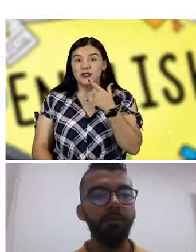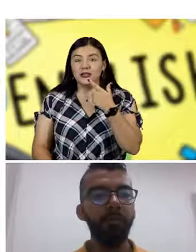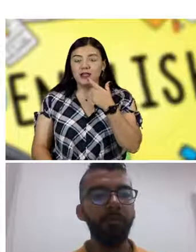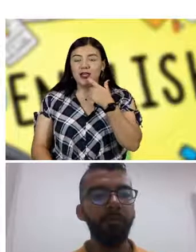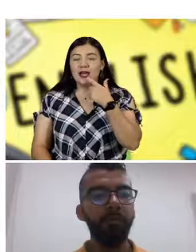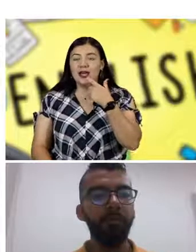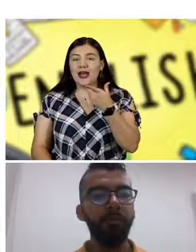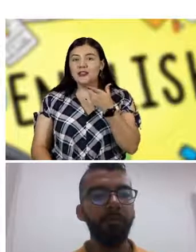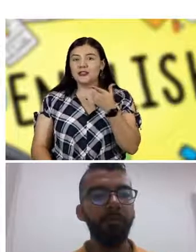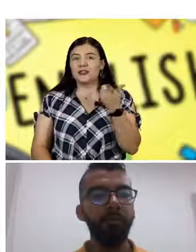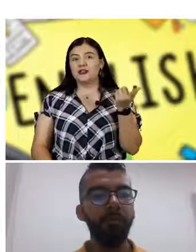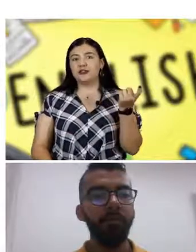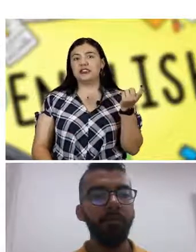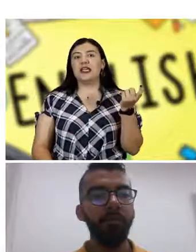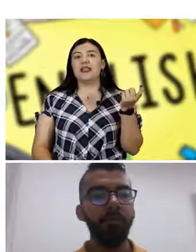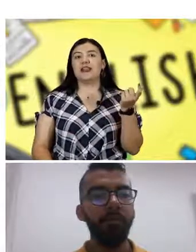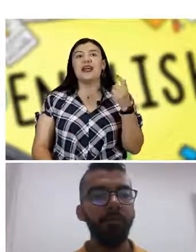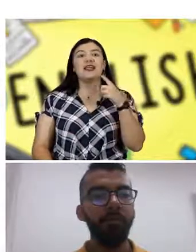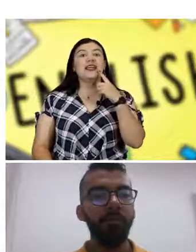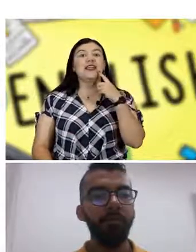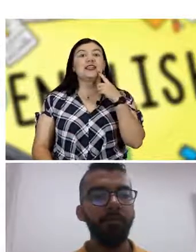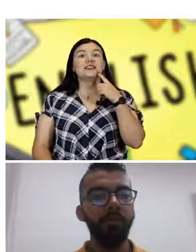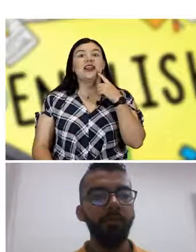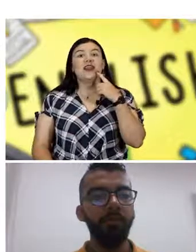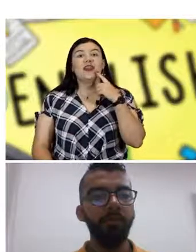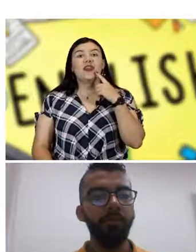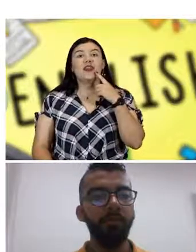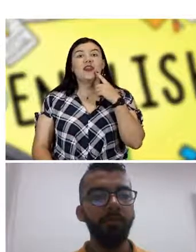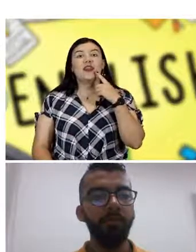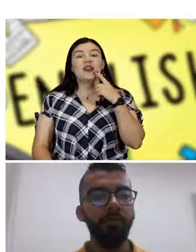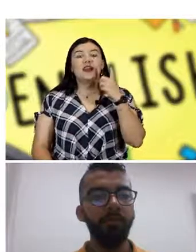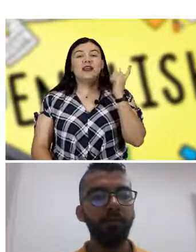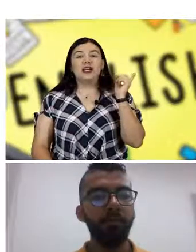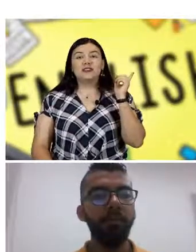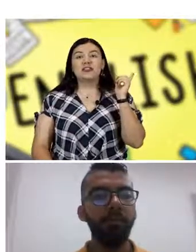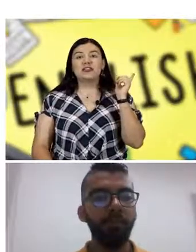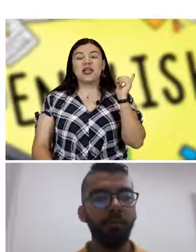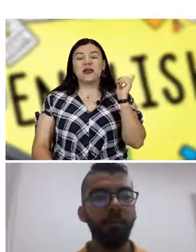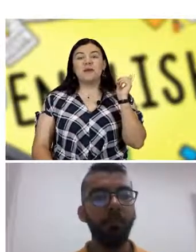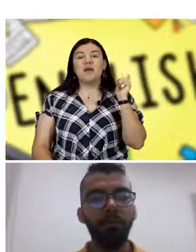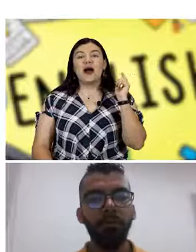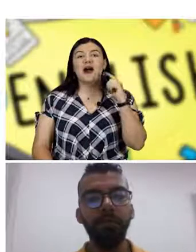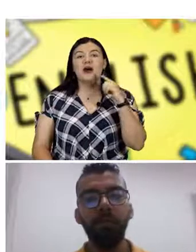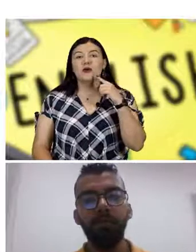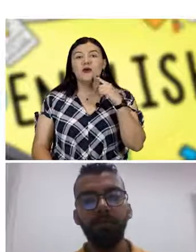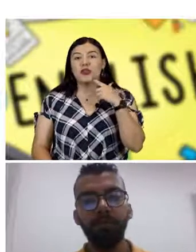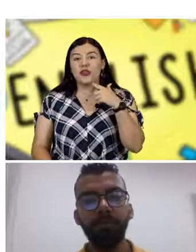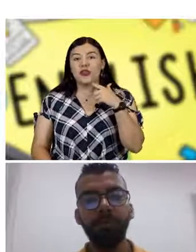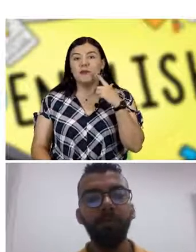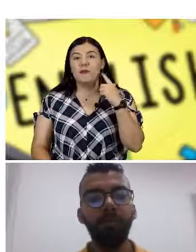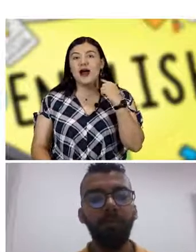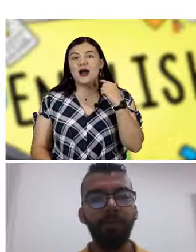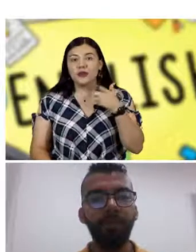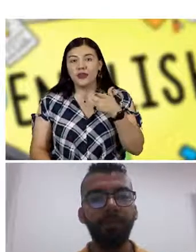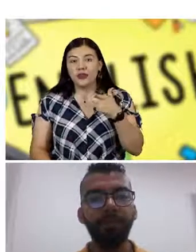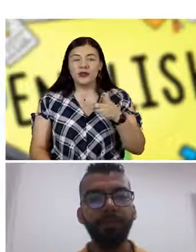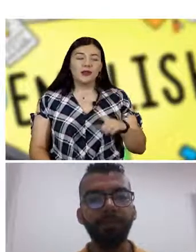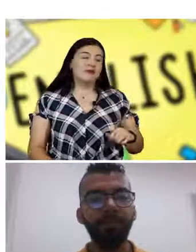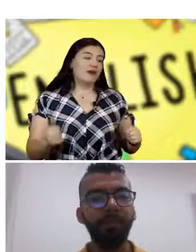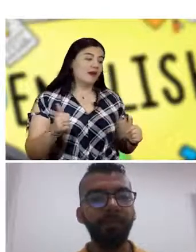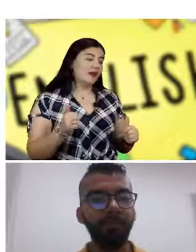of your tongue under your teeth, like this. Yeah, so you say mouth,